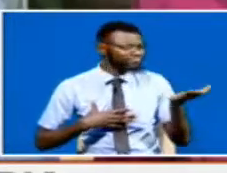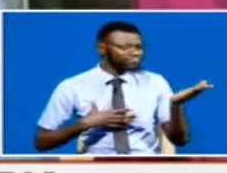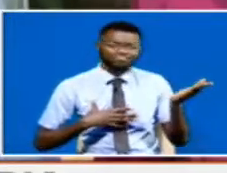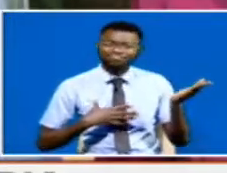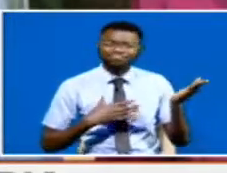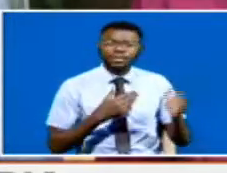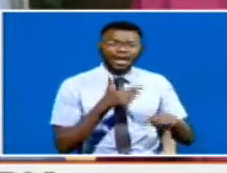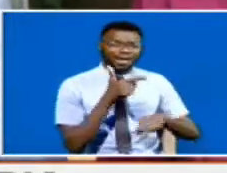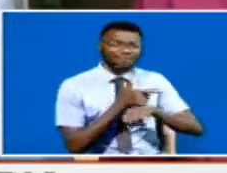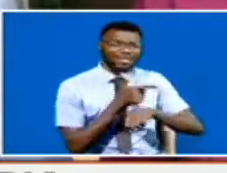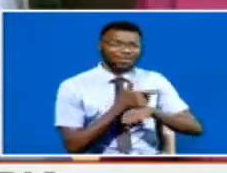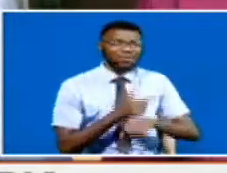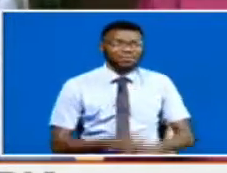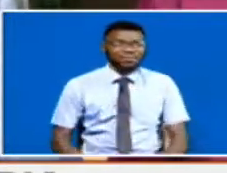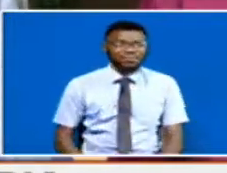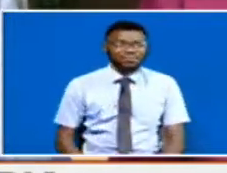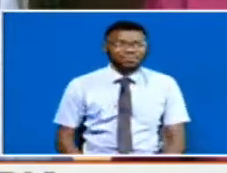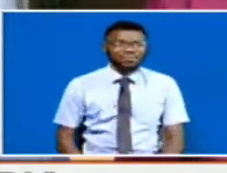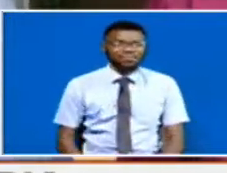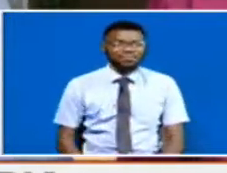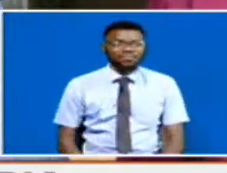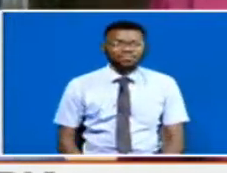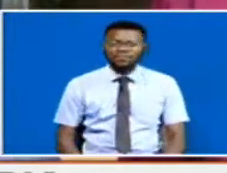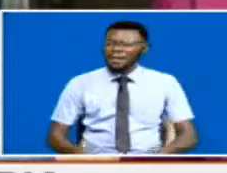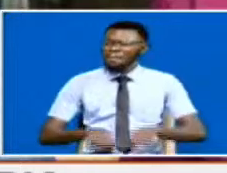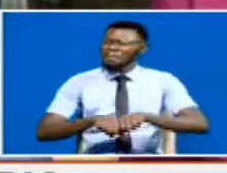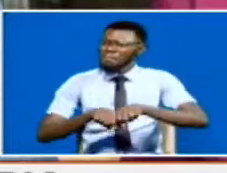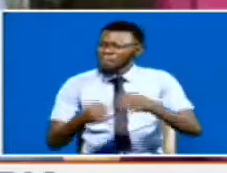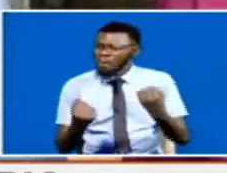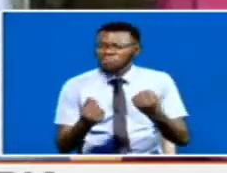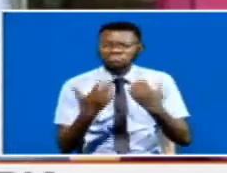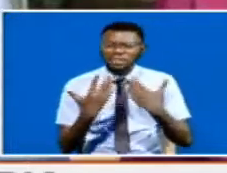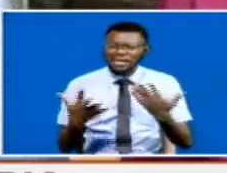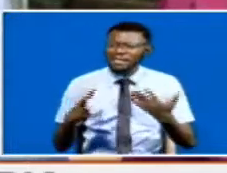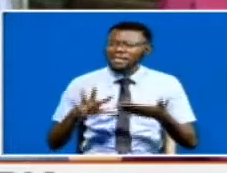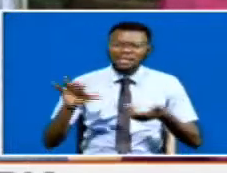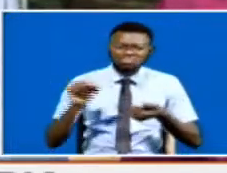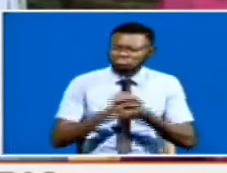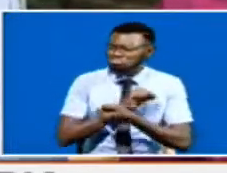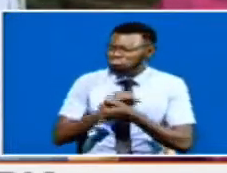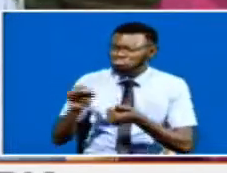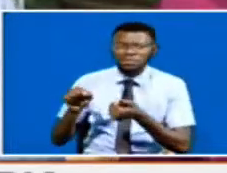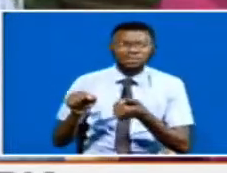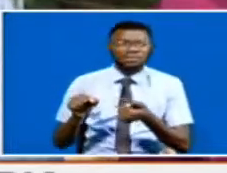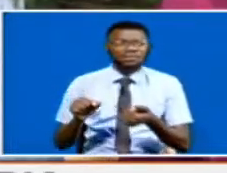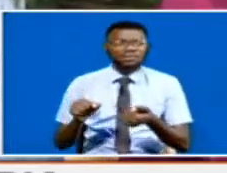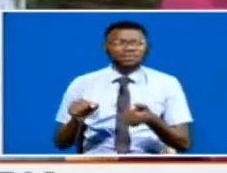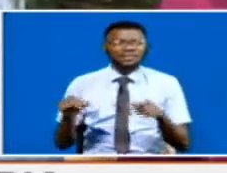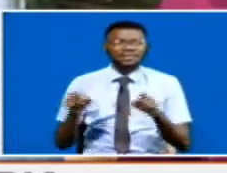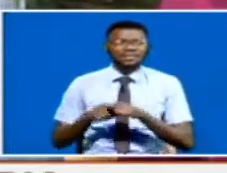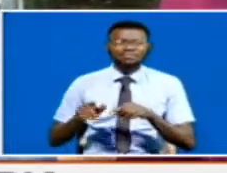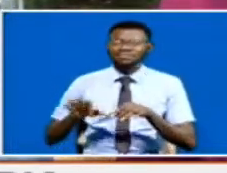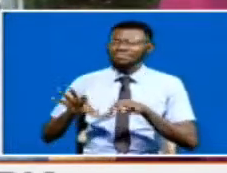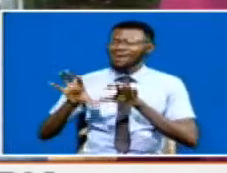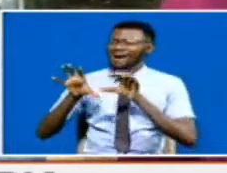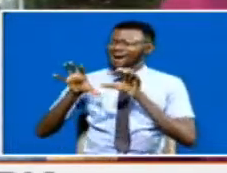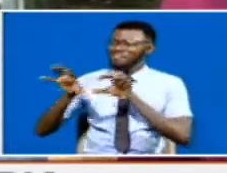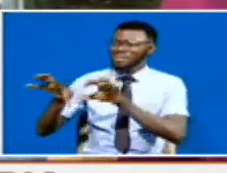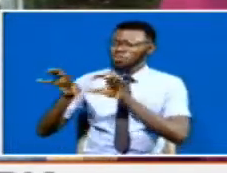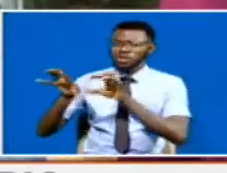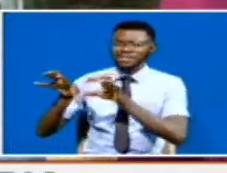video. They broke public property, they destroyed public property, they molested a health